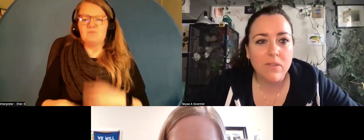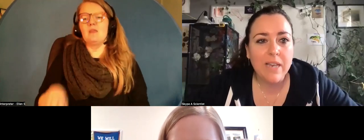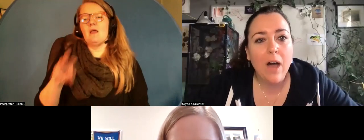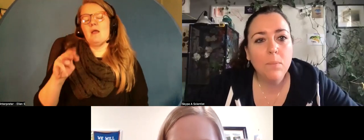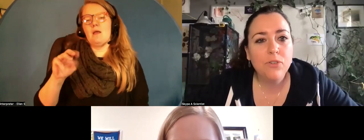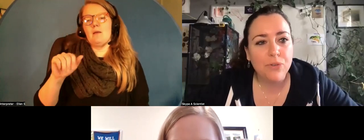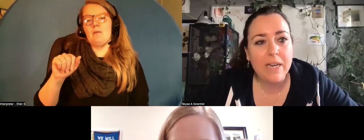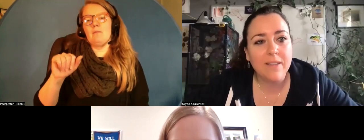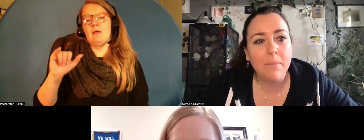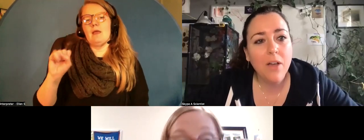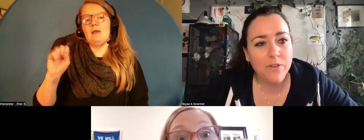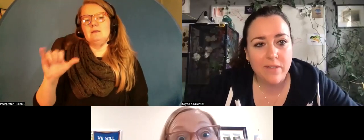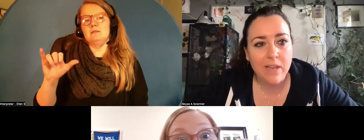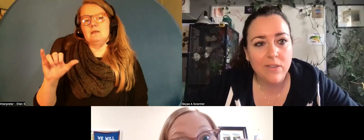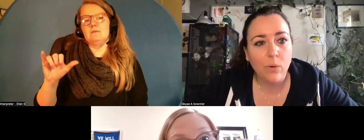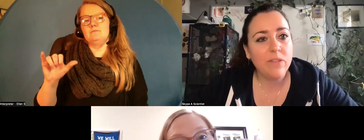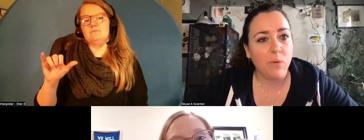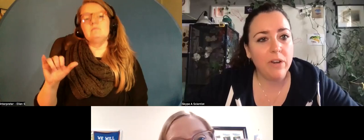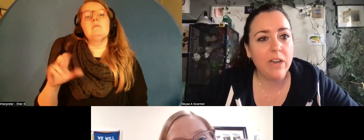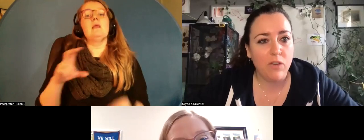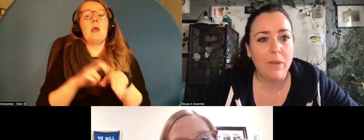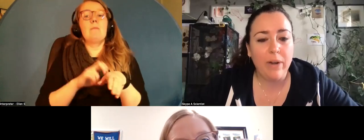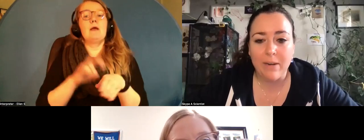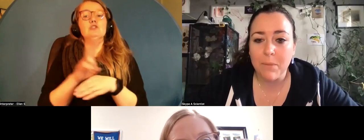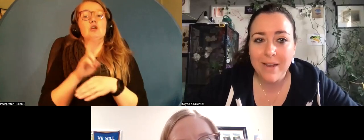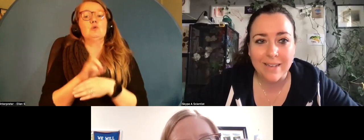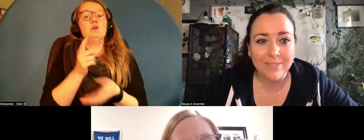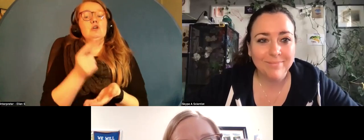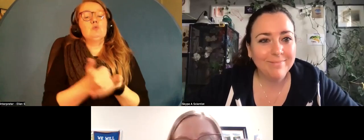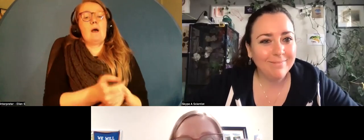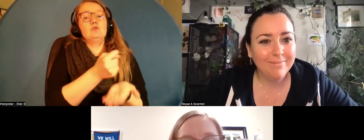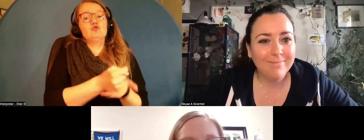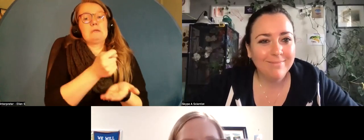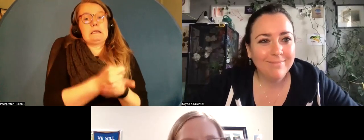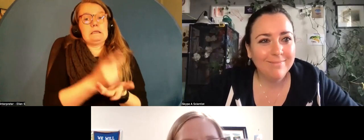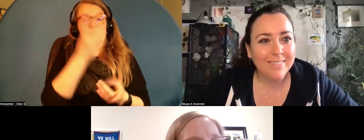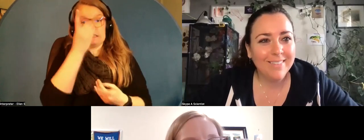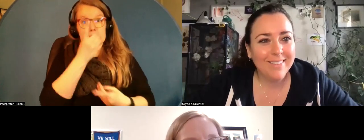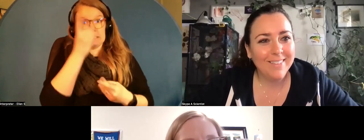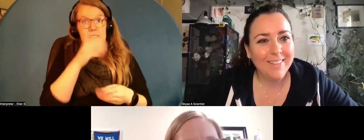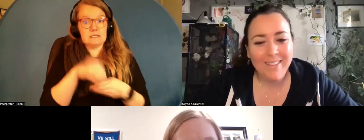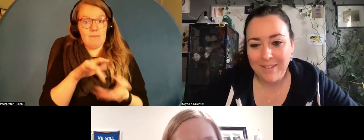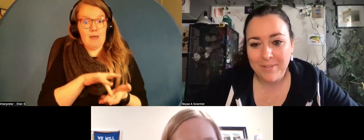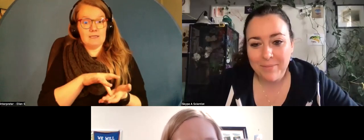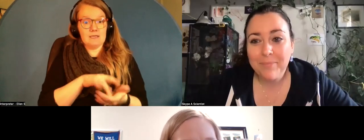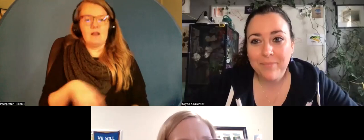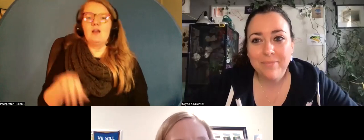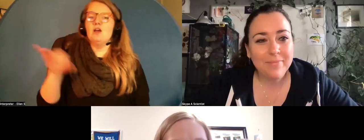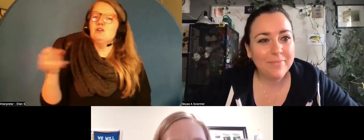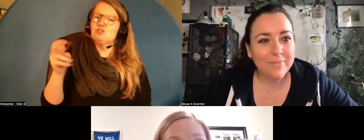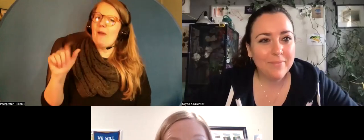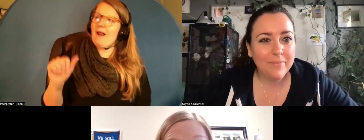been used to help treat some other disease or disorder in human or animal medicine? Oh, that's amazing. That's a lovely